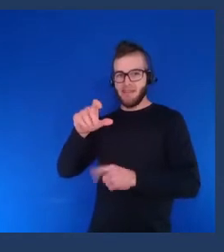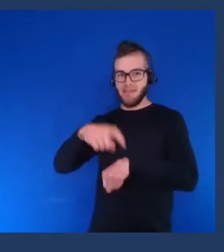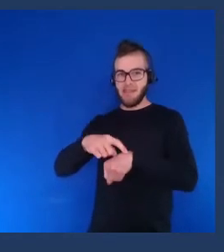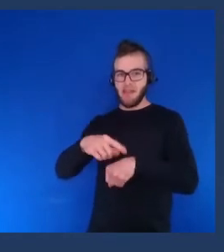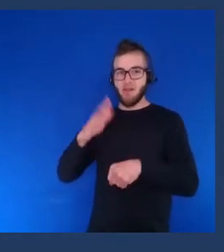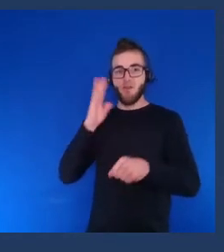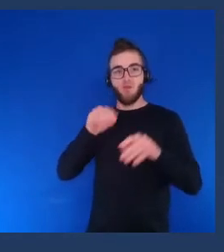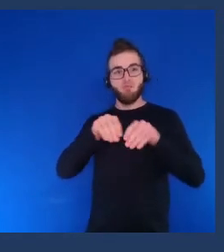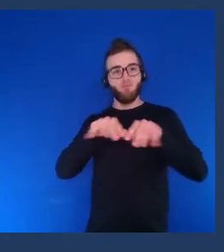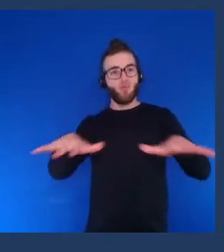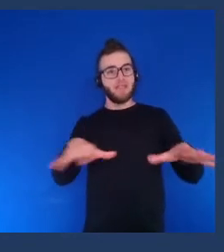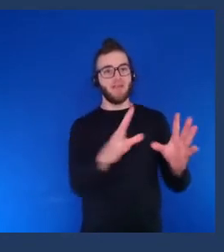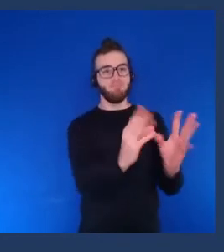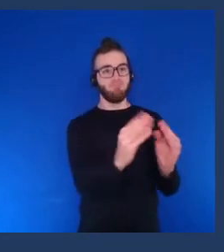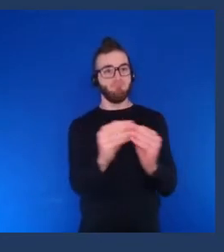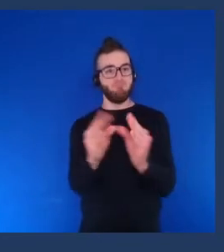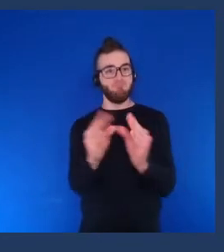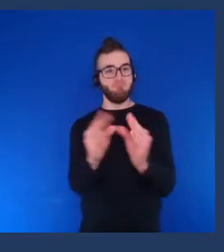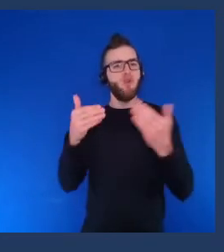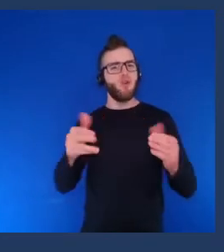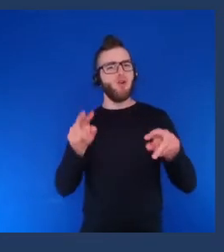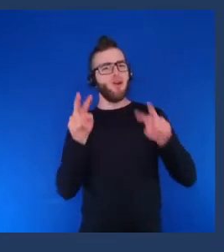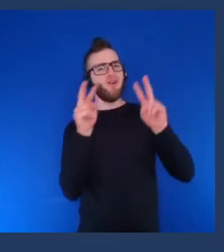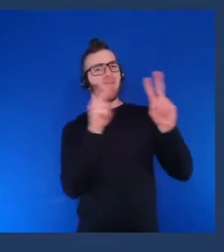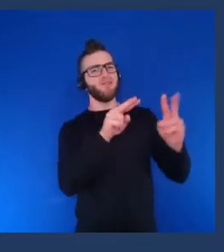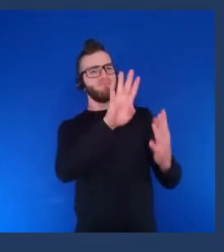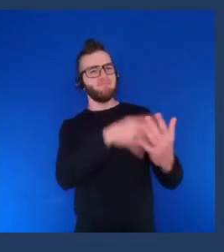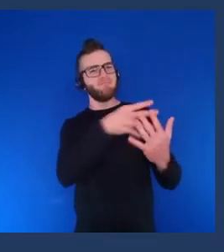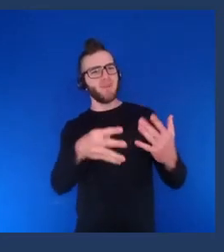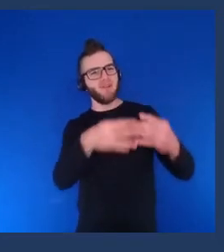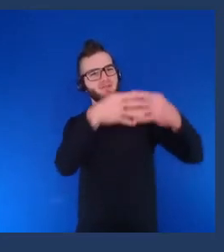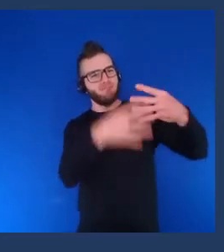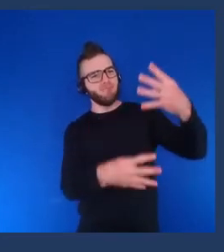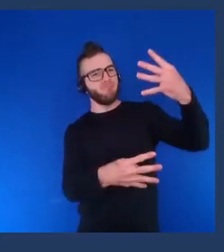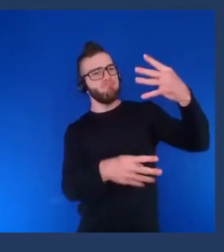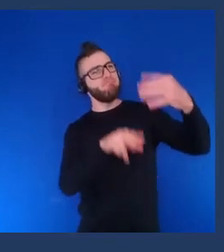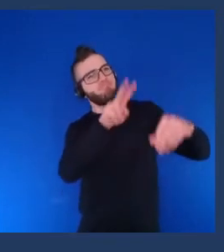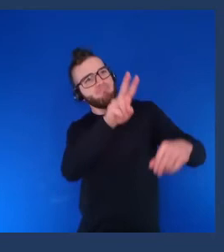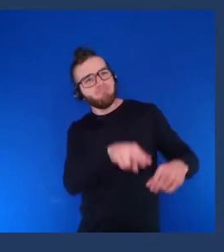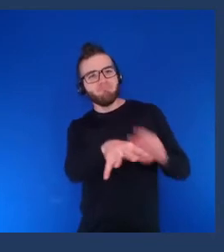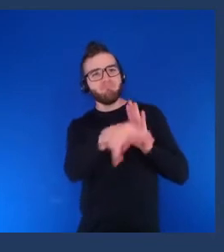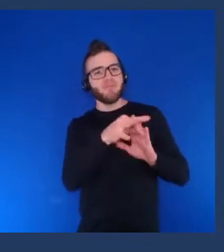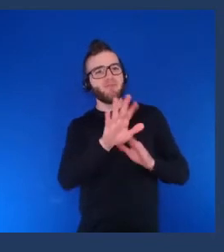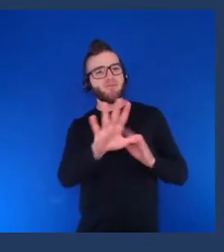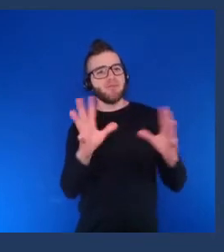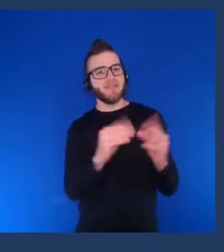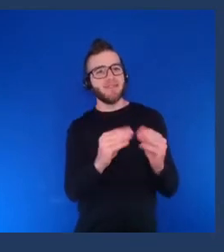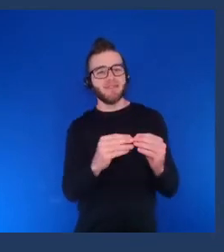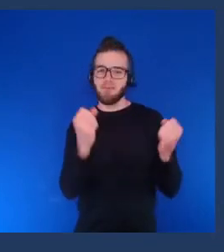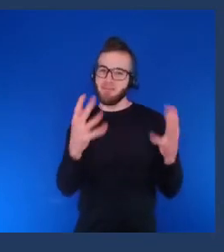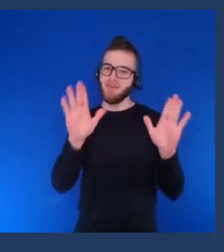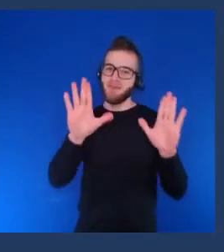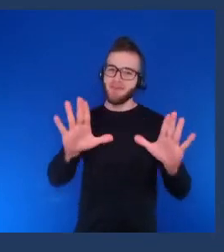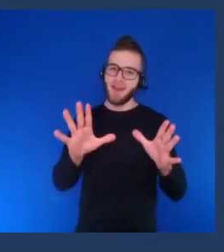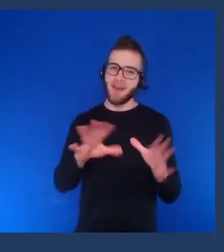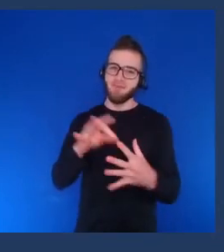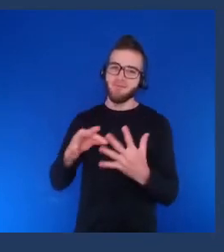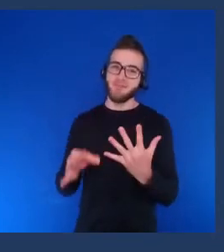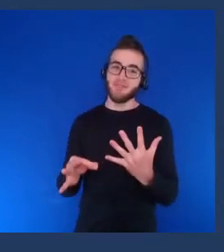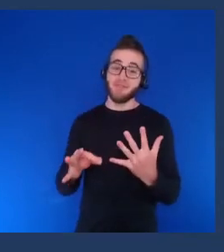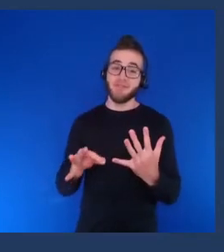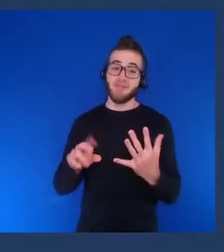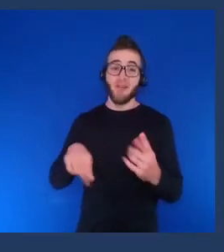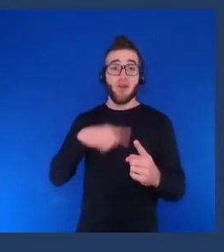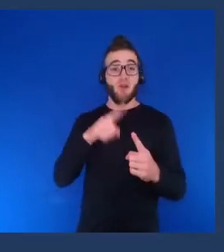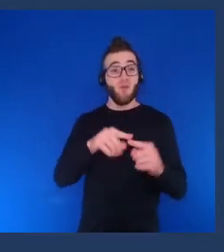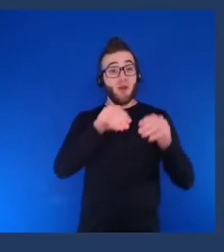master agenda and see which sessions you want to join. There are a lot of great options. After the breakout sessions, you'll have 40